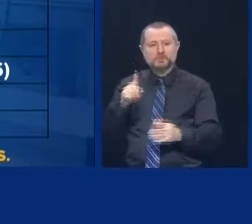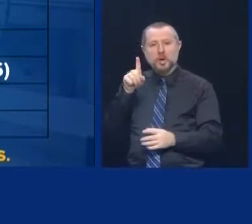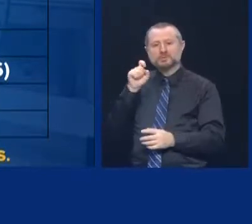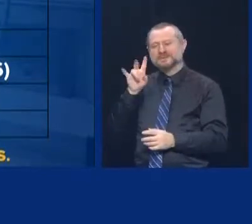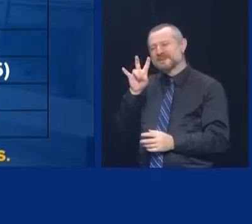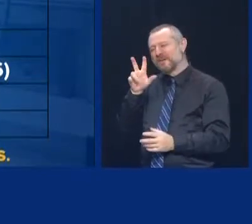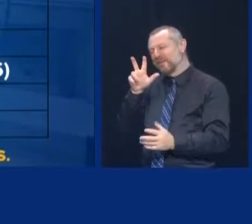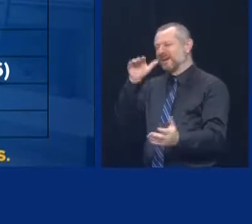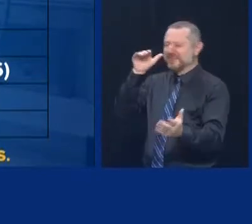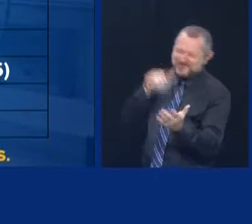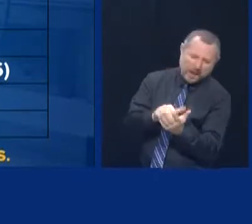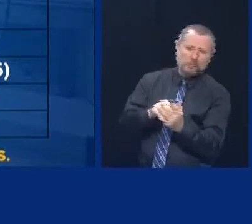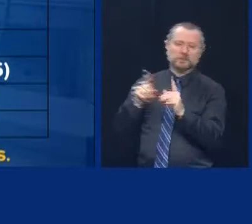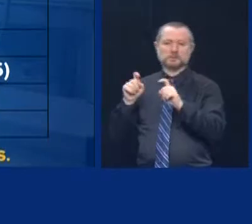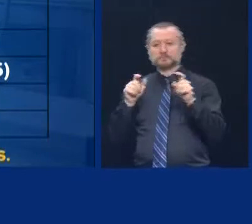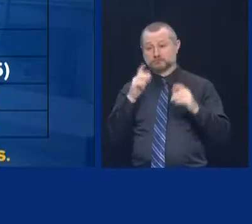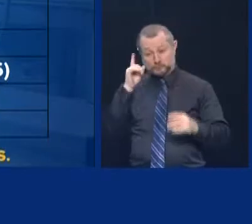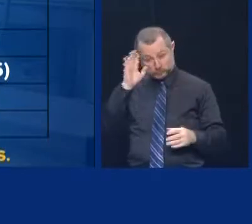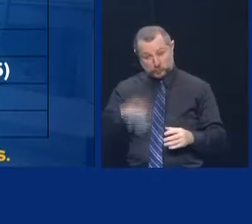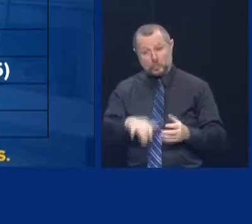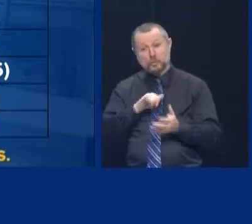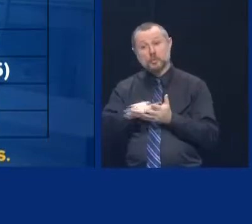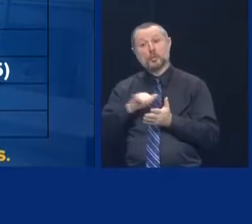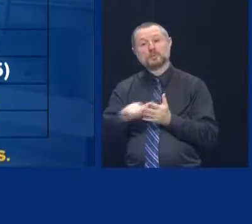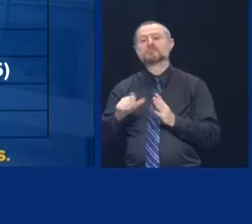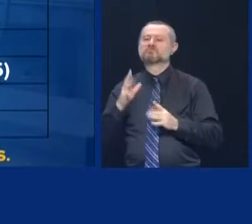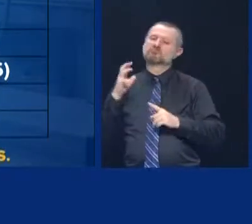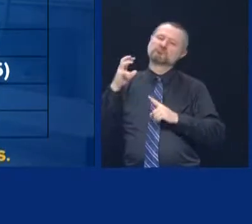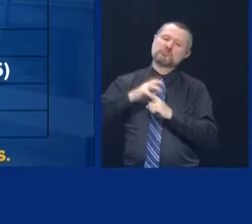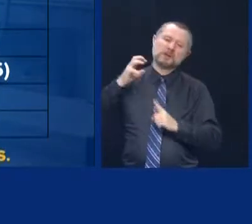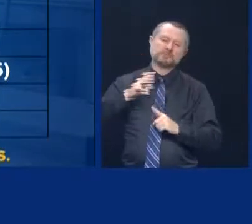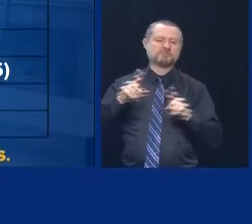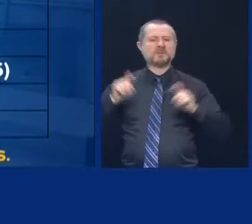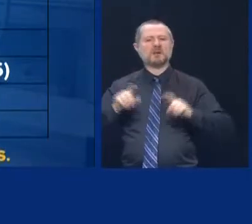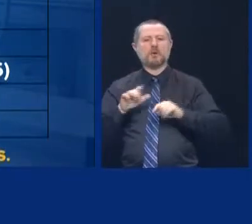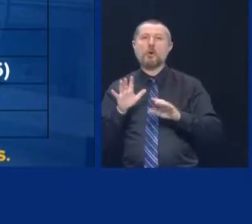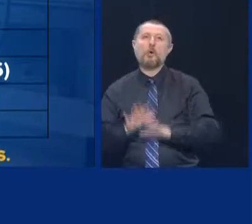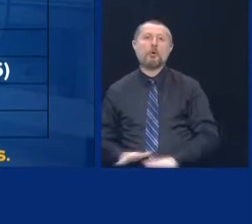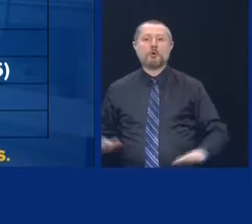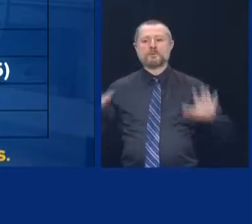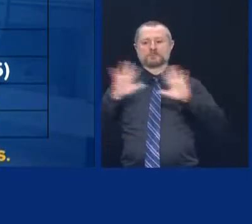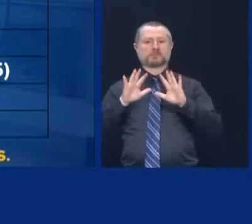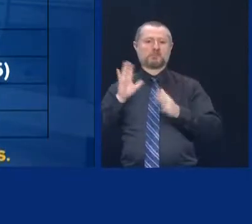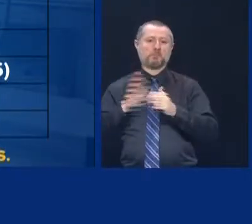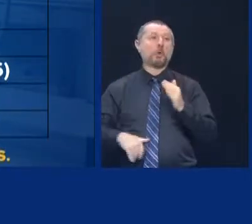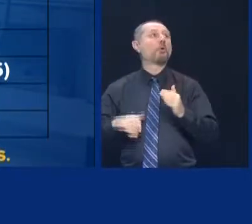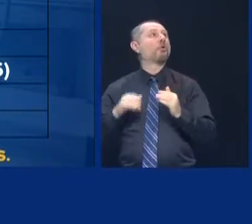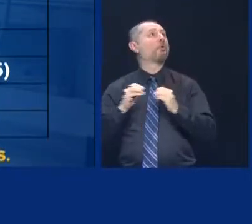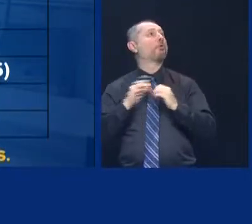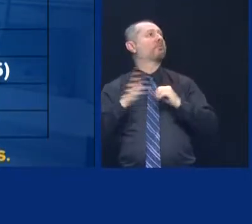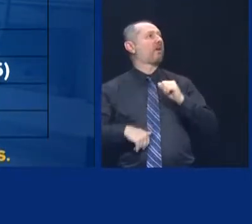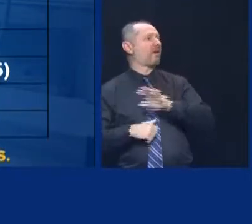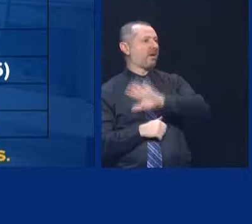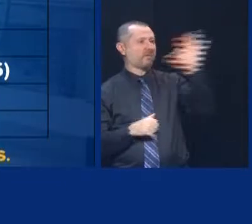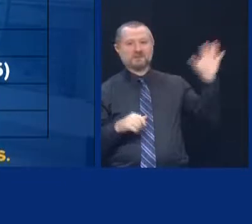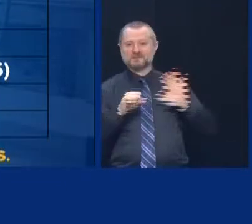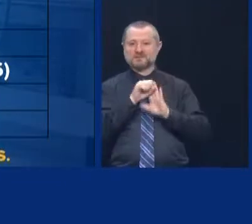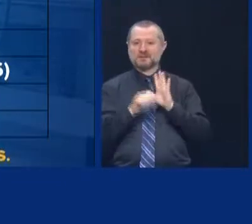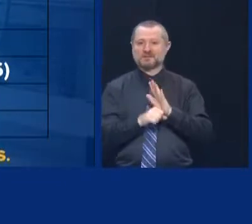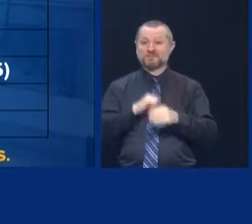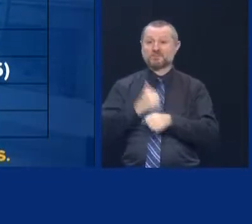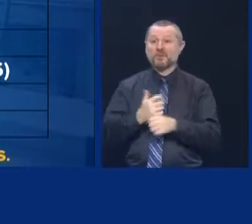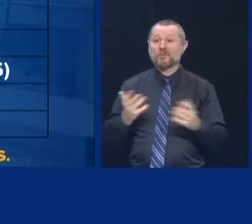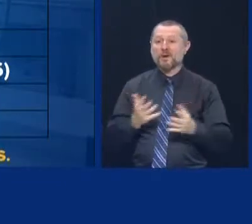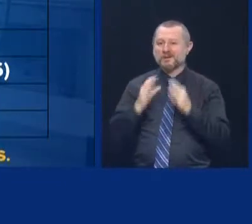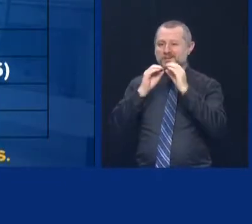does that mean? We do more tests than any state in the nation, more tests pro rata than any state in the nation. So we just have more